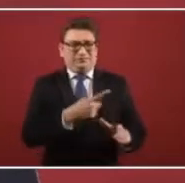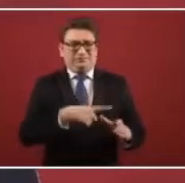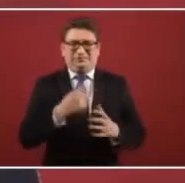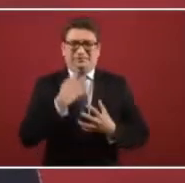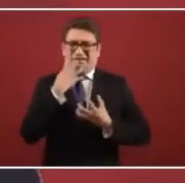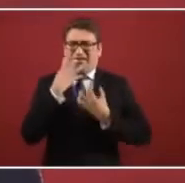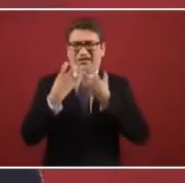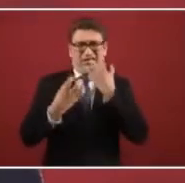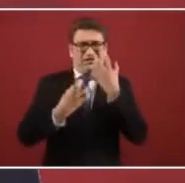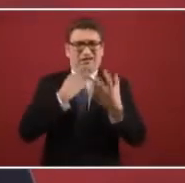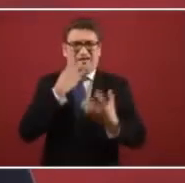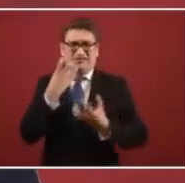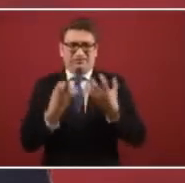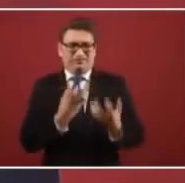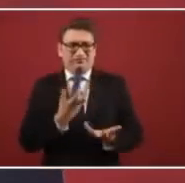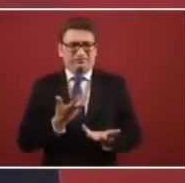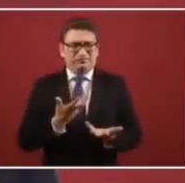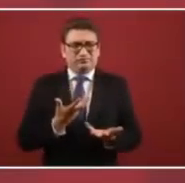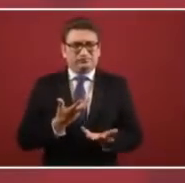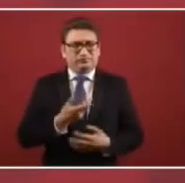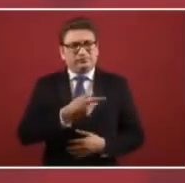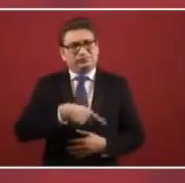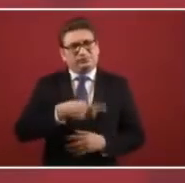like salesmen